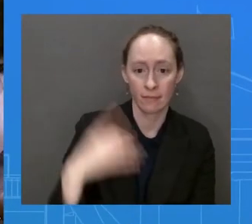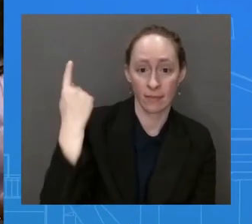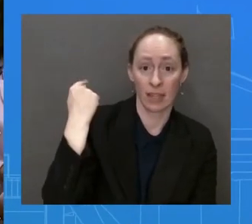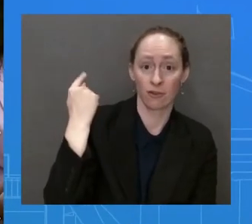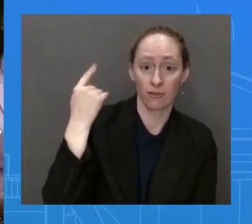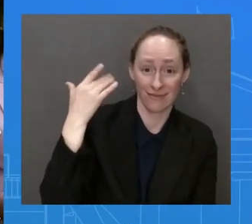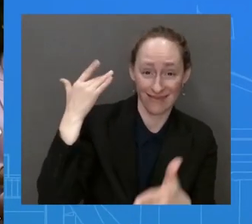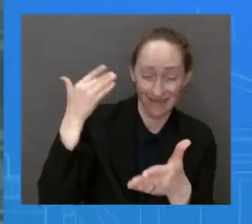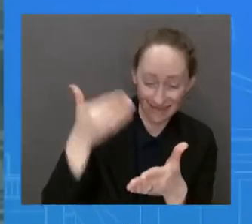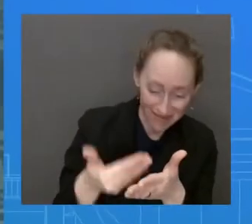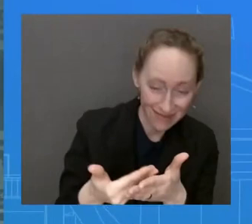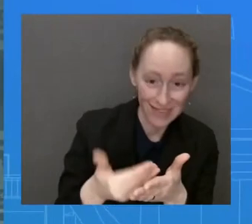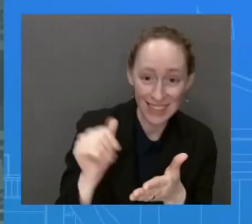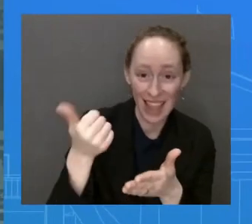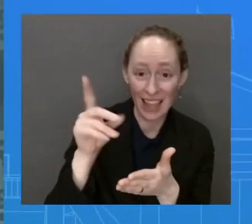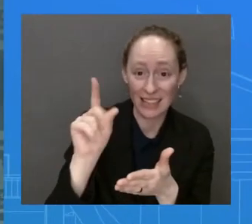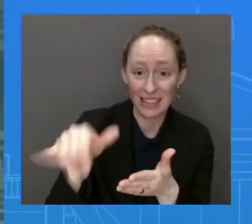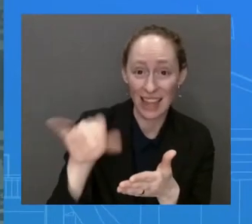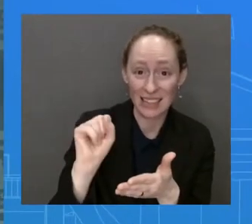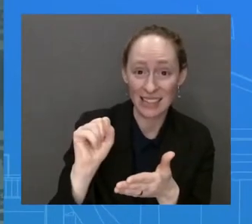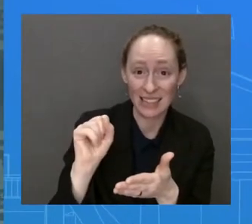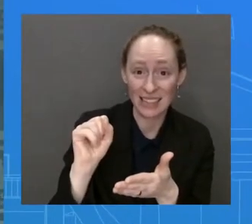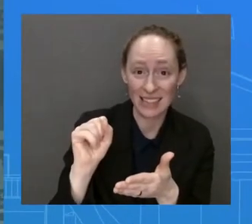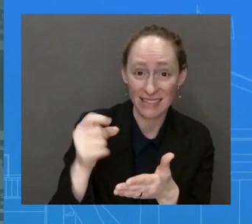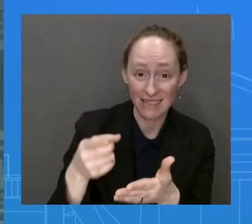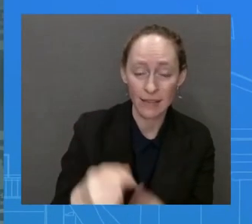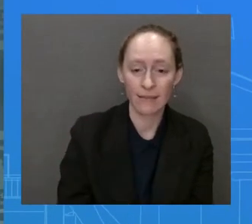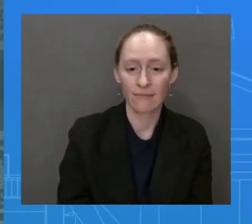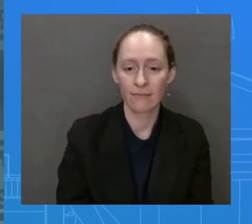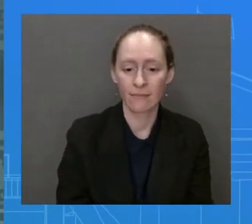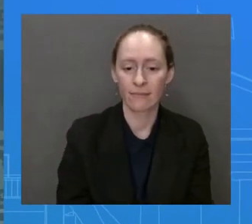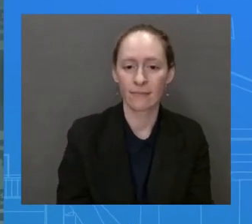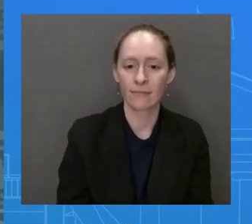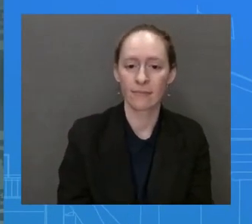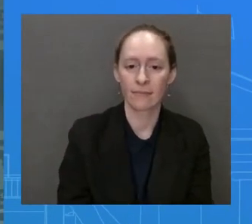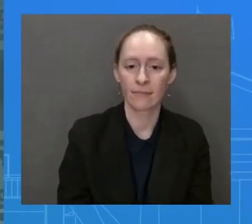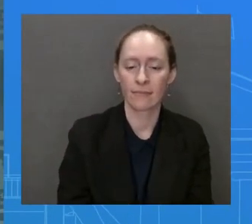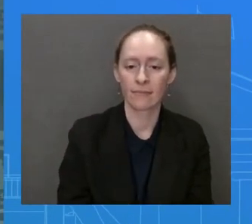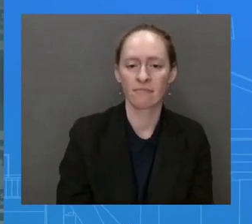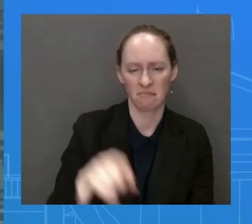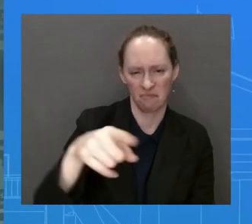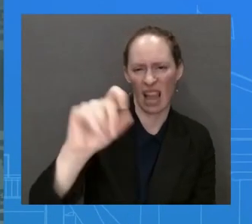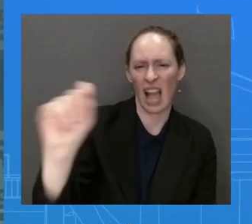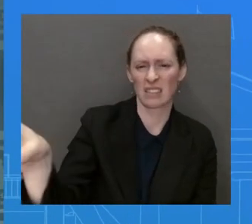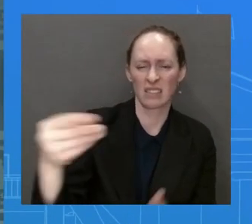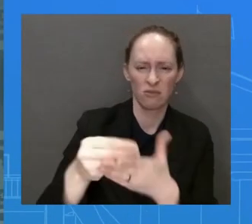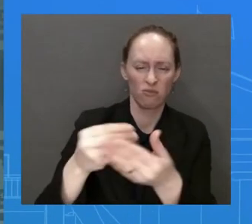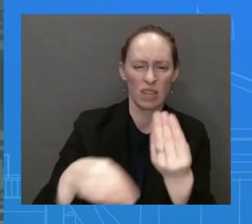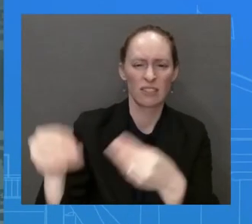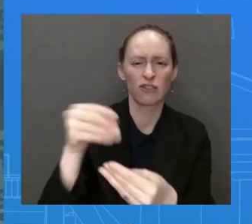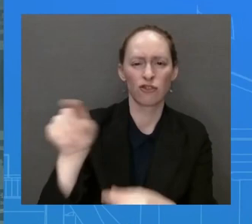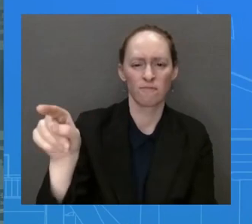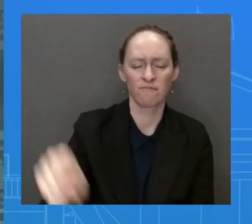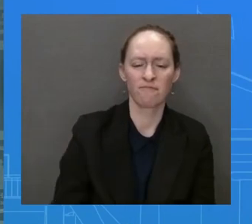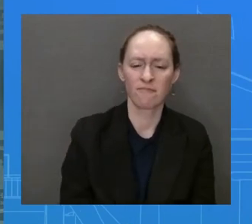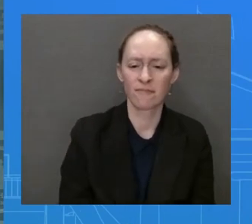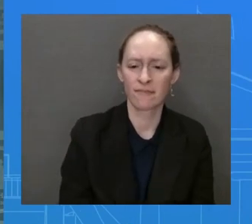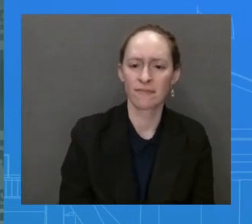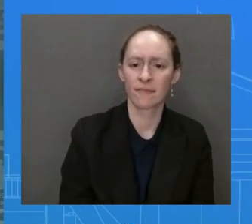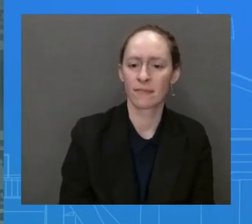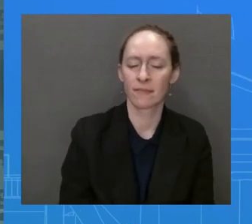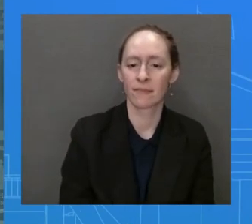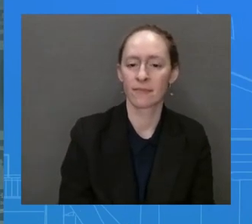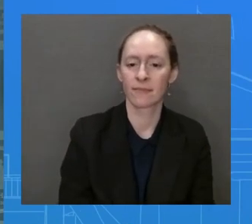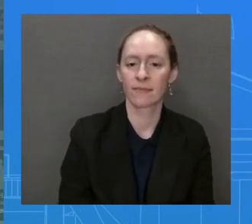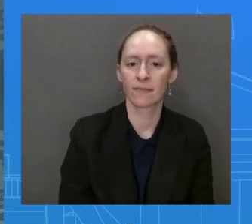facing. I would refer you to Department of Treasury. And just to be very clear here, Ed, we have... I've been in here almost every day since we got back from